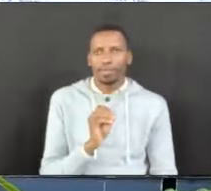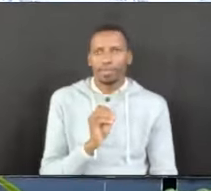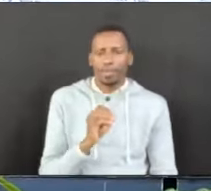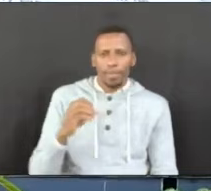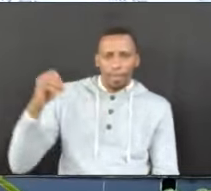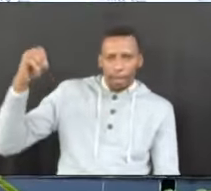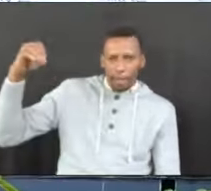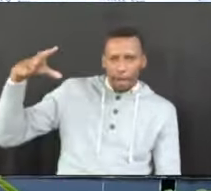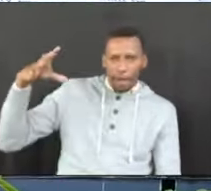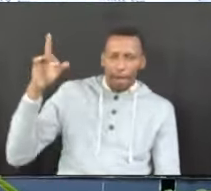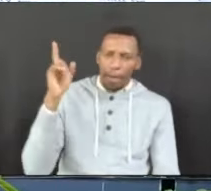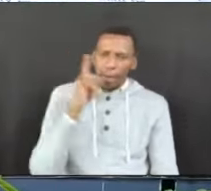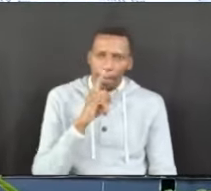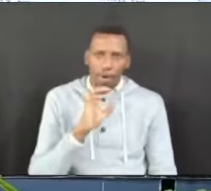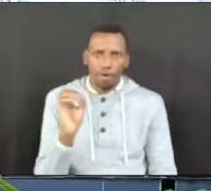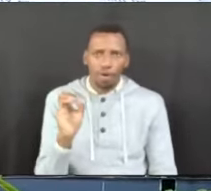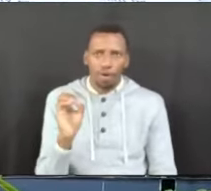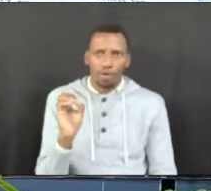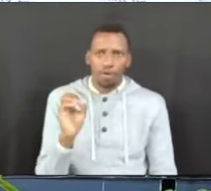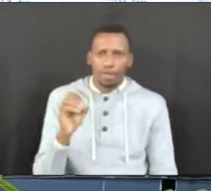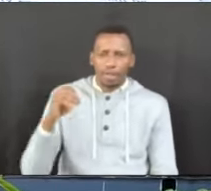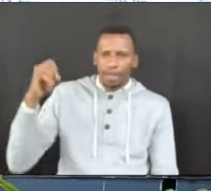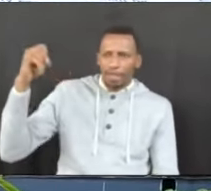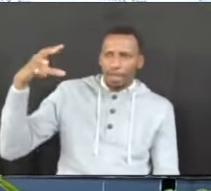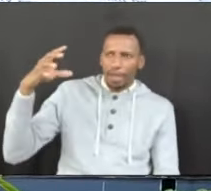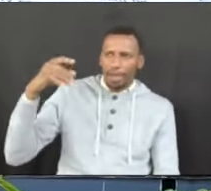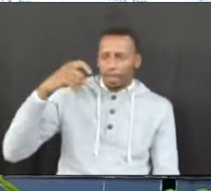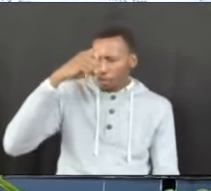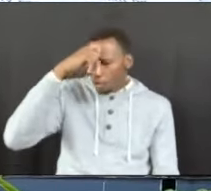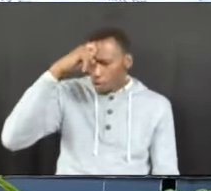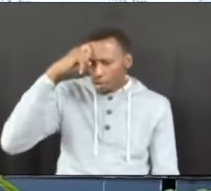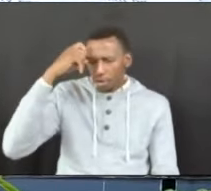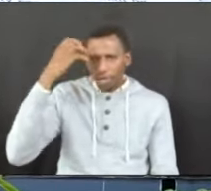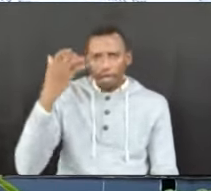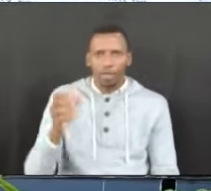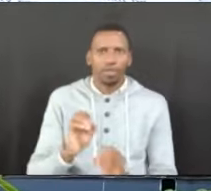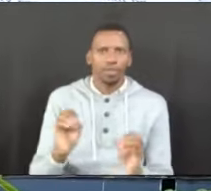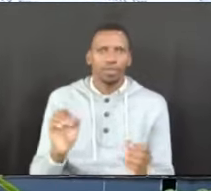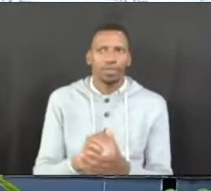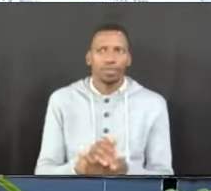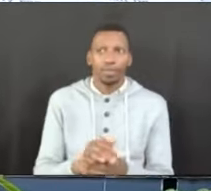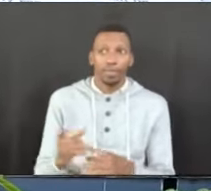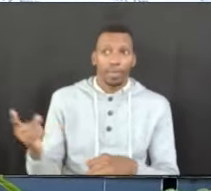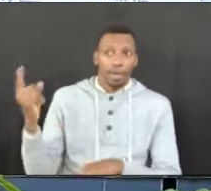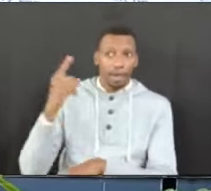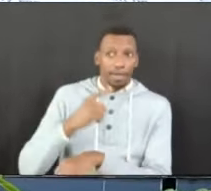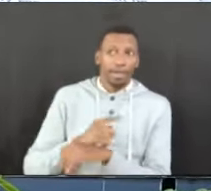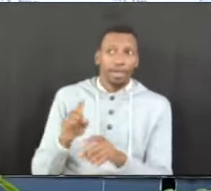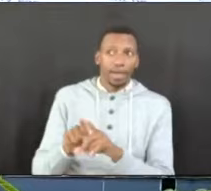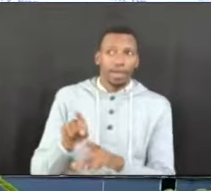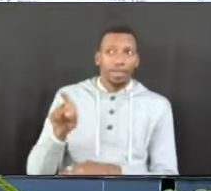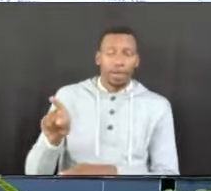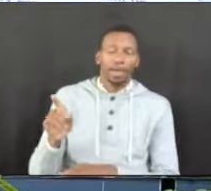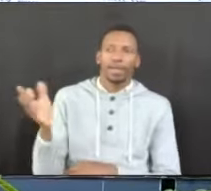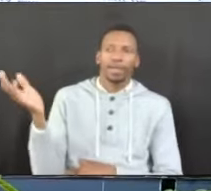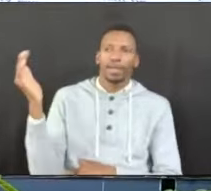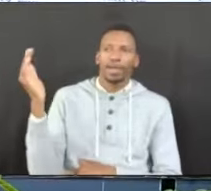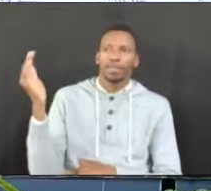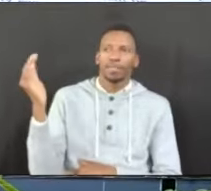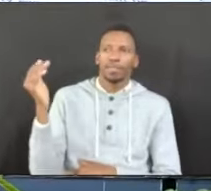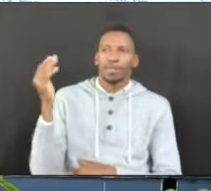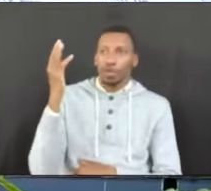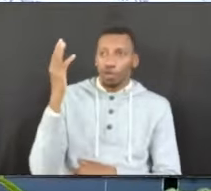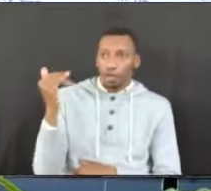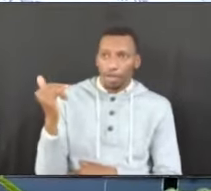them, nor scorch them with heat. Beloved, such a day is coming. For the Lamb at